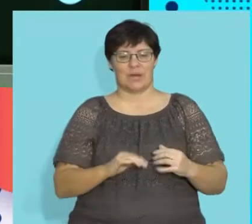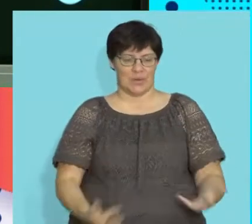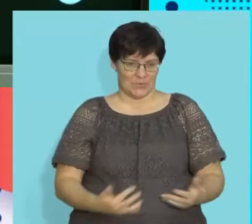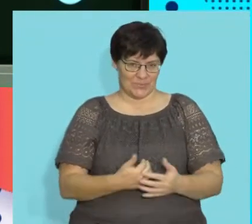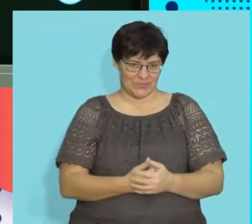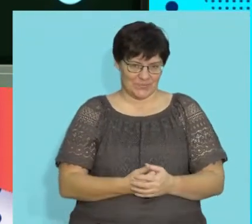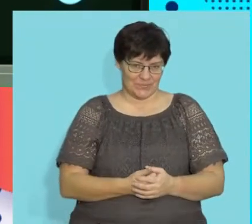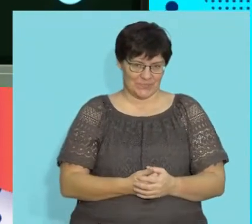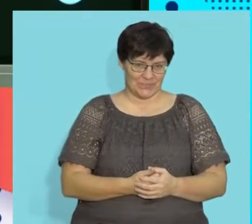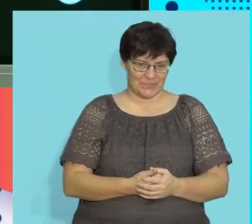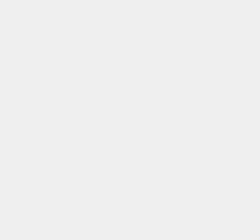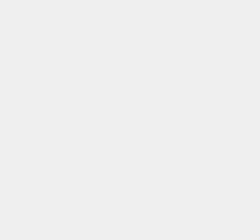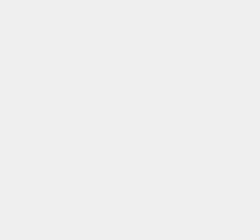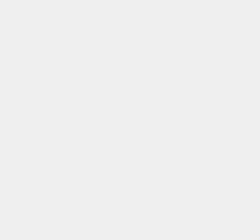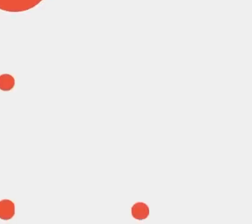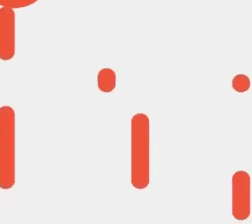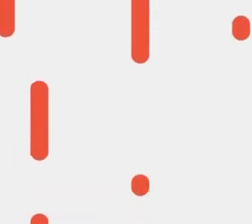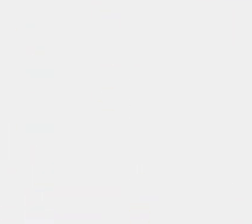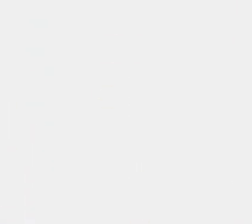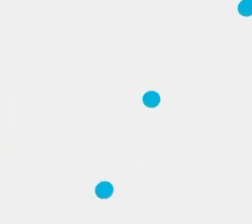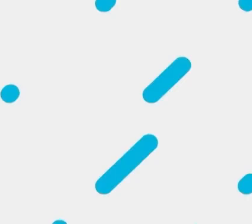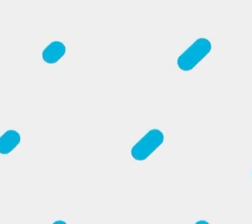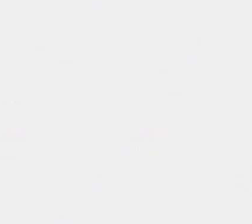do this. See you soon.